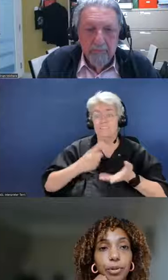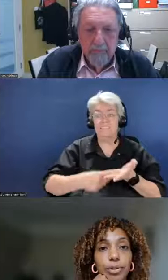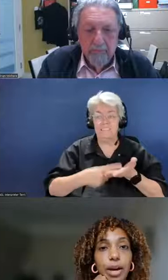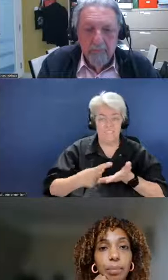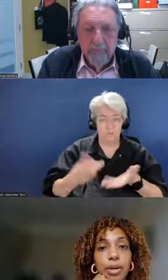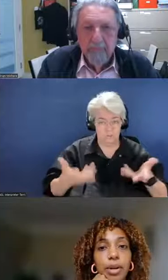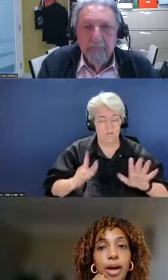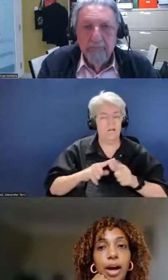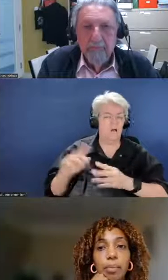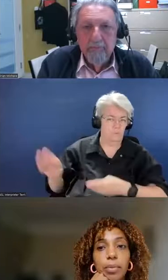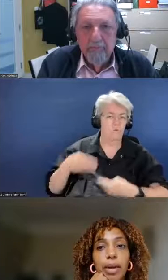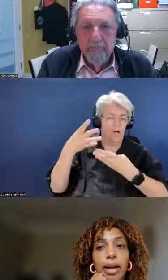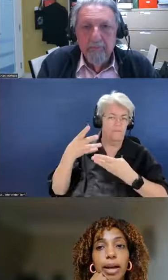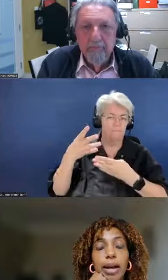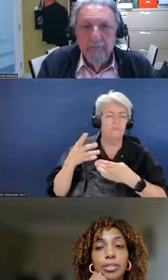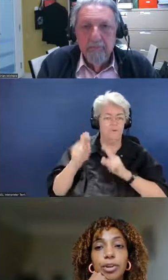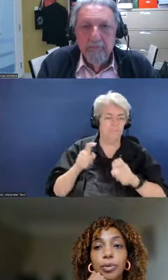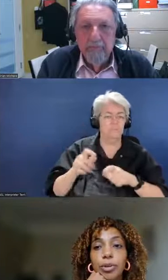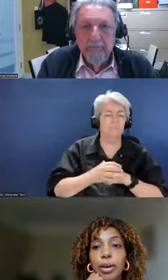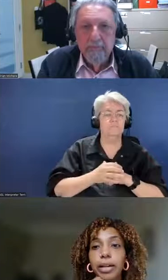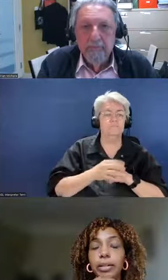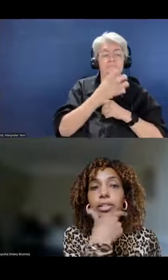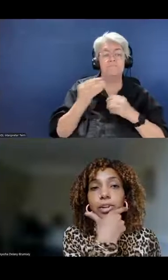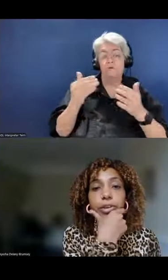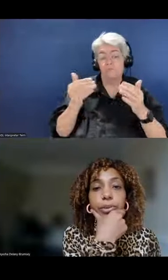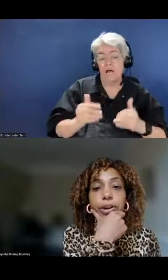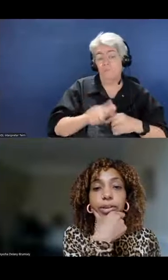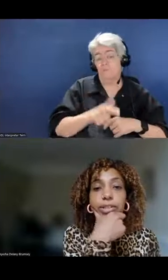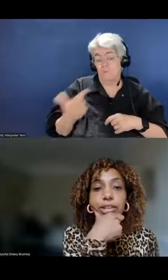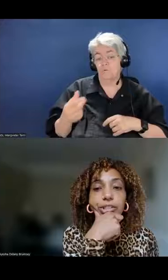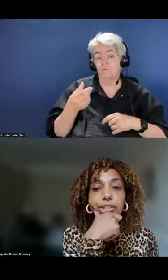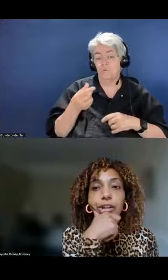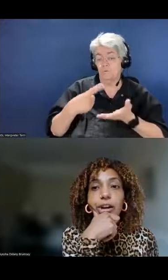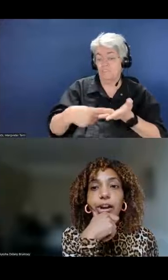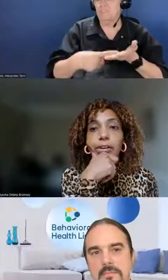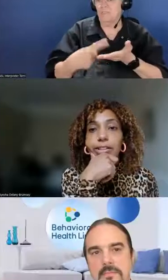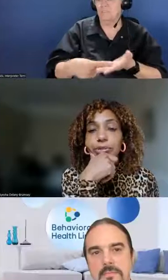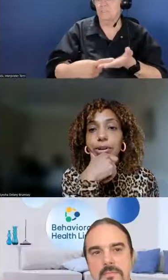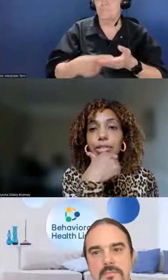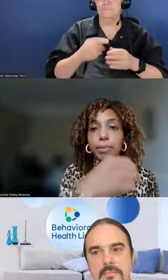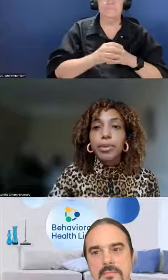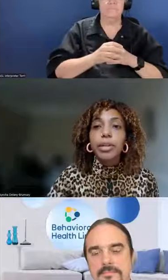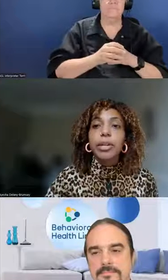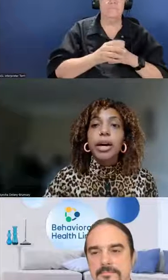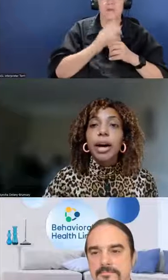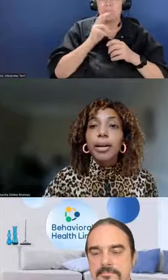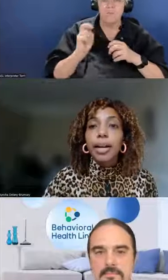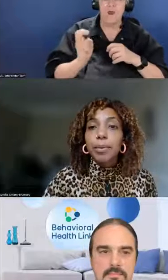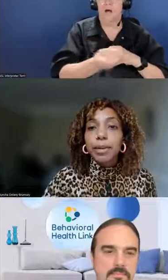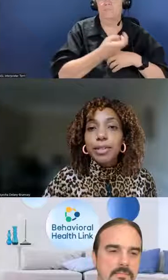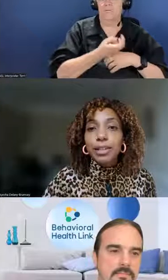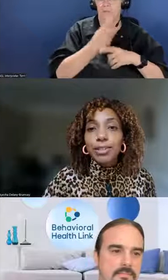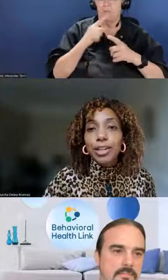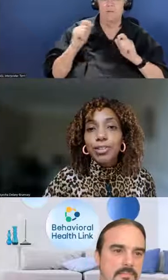those up. And so we'll go ahead and get started with our discussion on our crisis roundtable. Can I